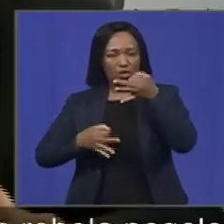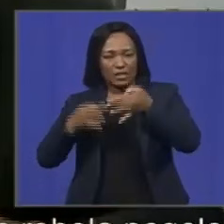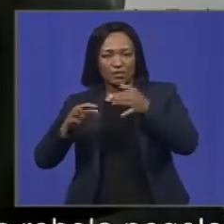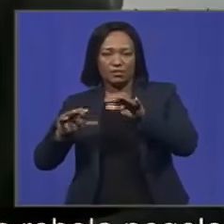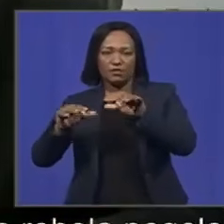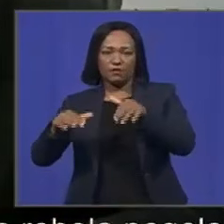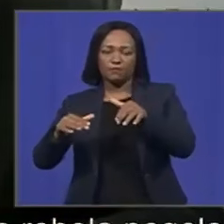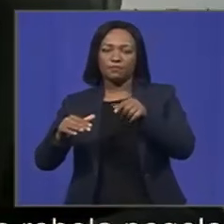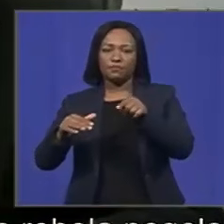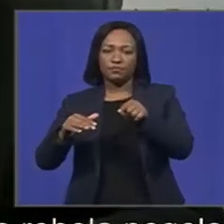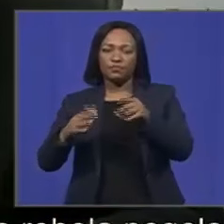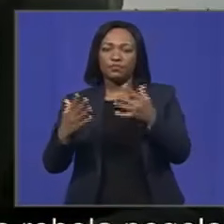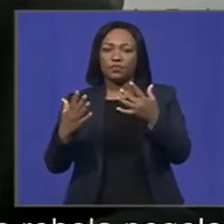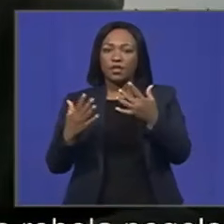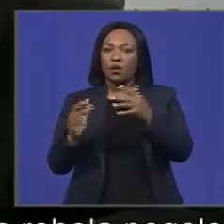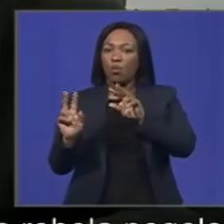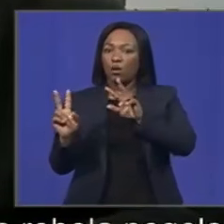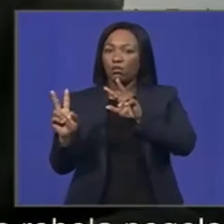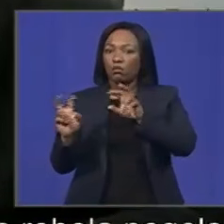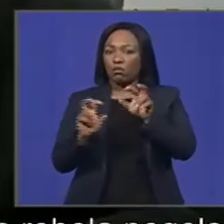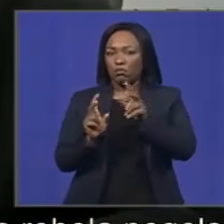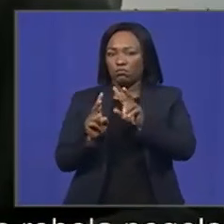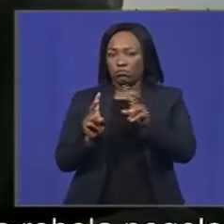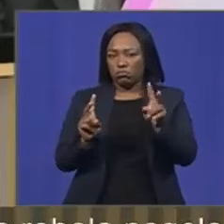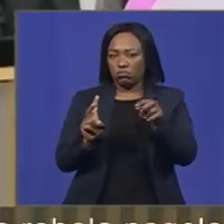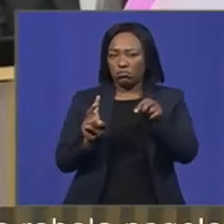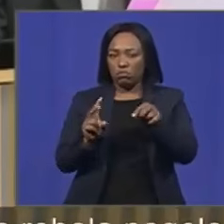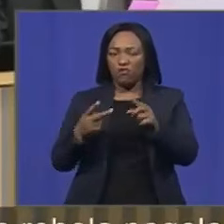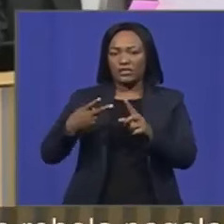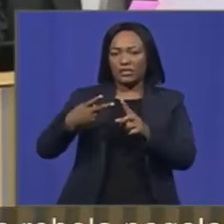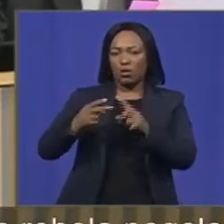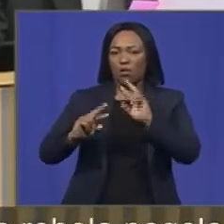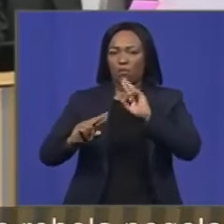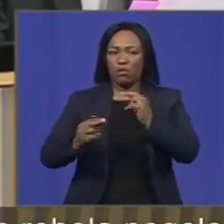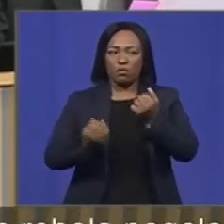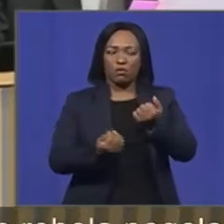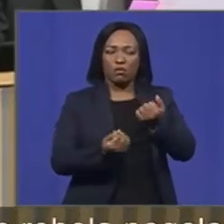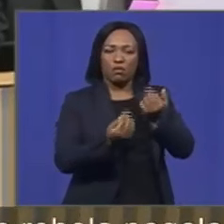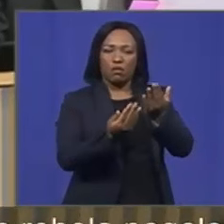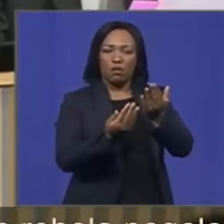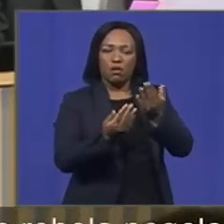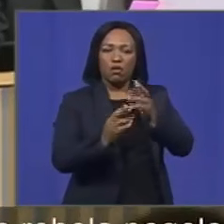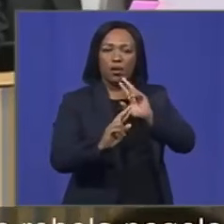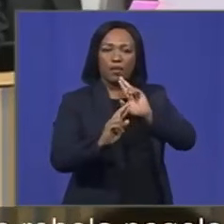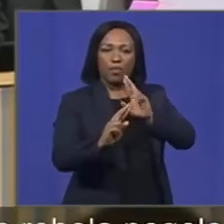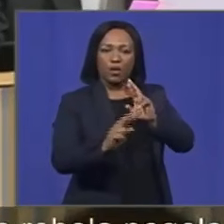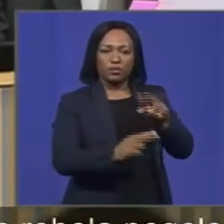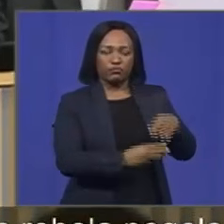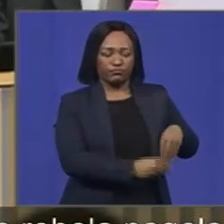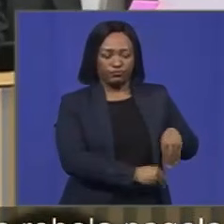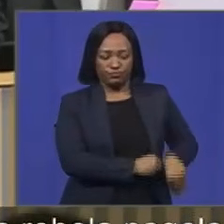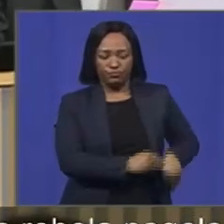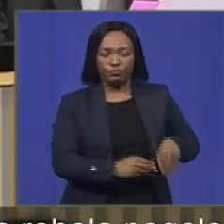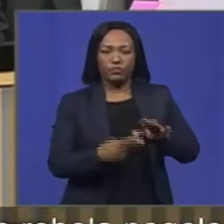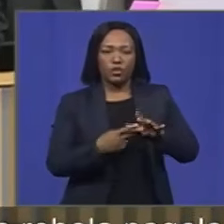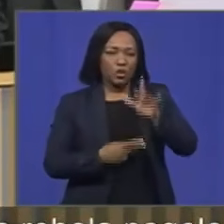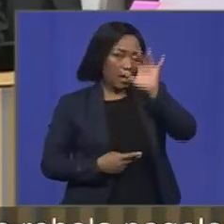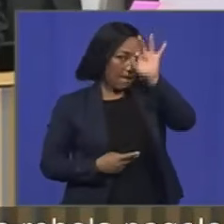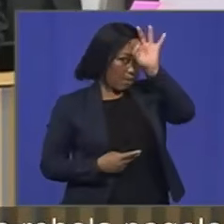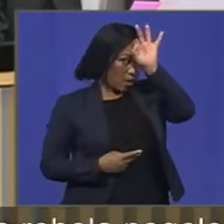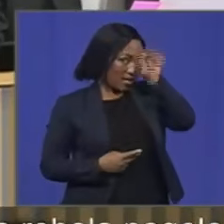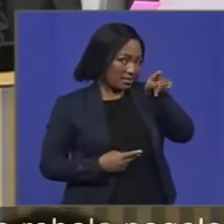solofetswe go akaretsa ditlhogo di le mmalwa mo pegelong ya bobedi. Tsona di akaretsa dipegelo tsa bosenyi le bonwenwe mo sepodising